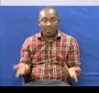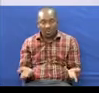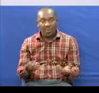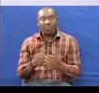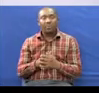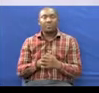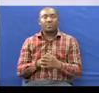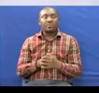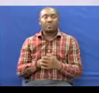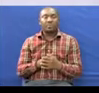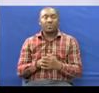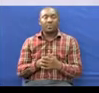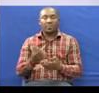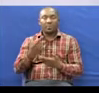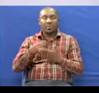of people